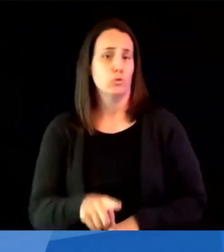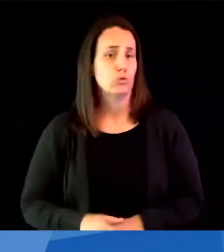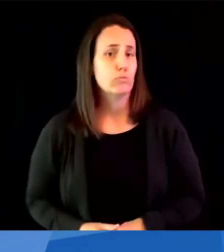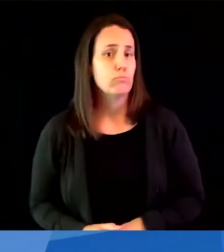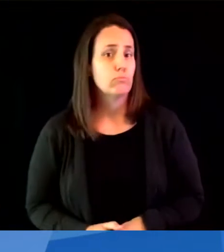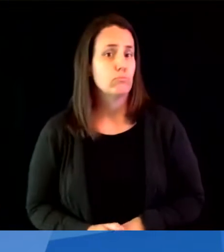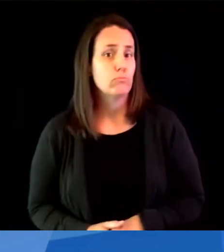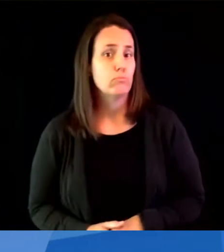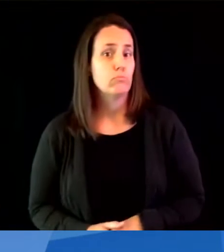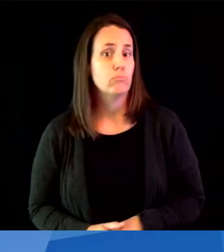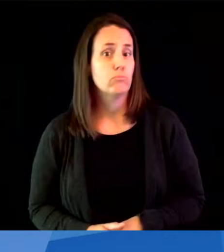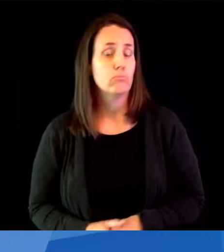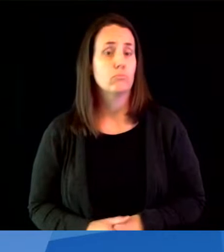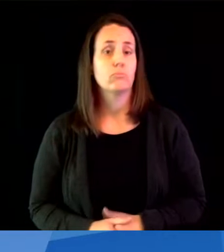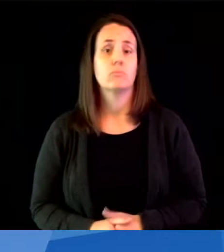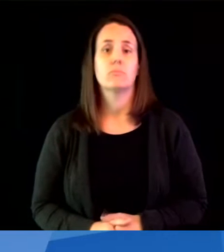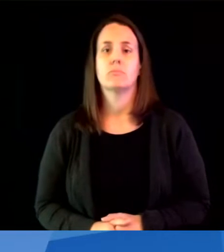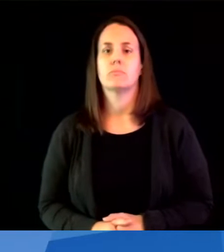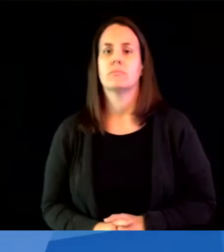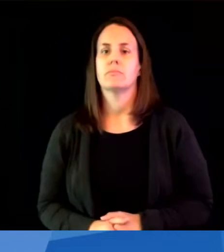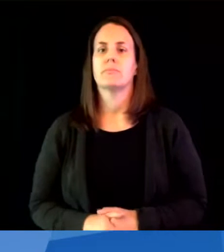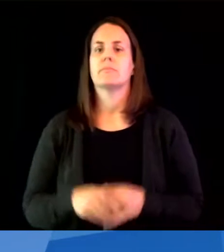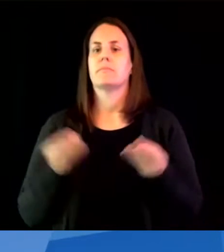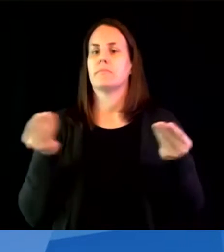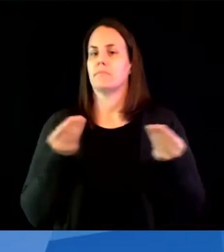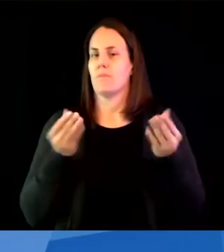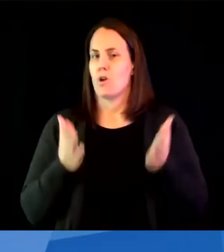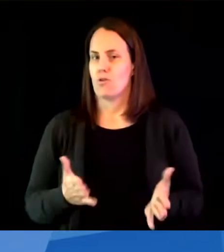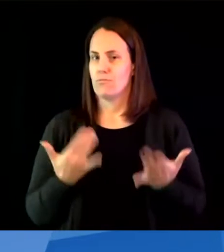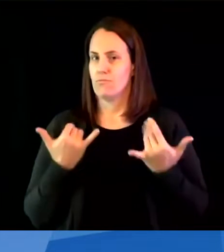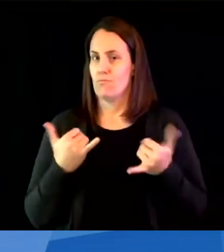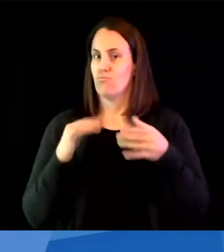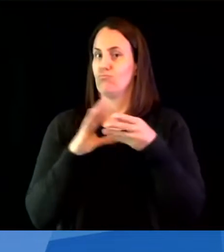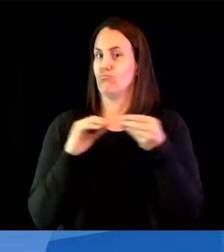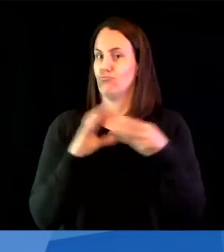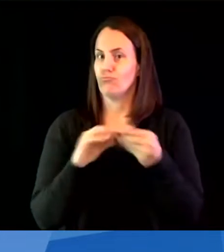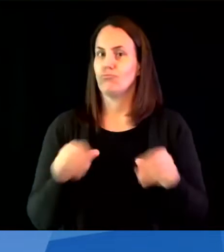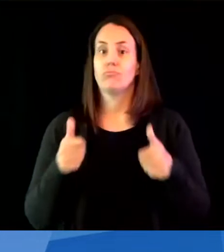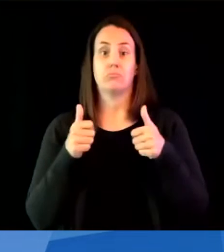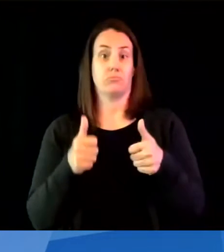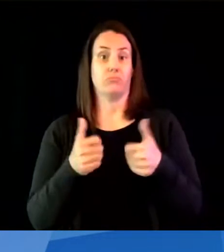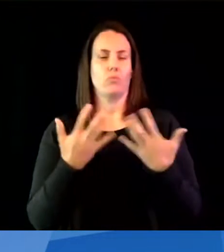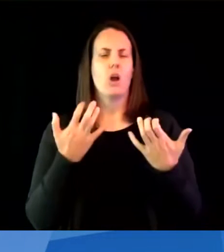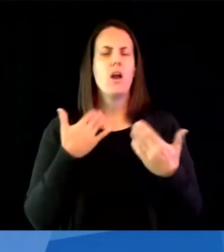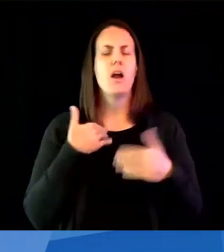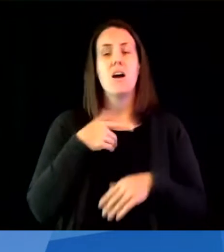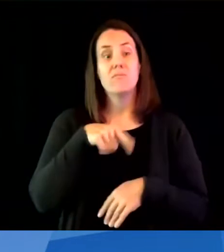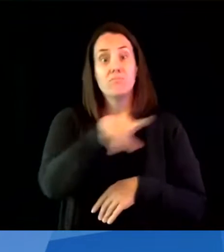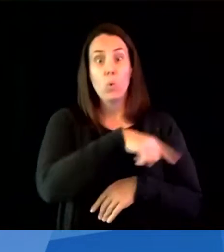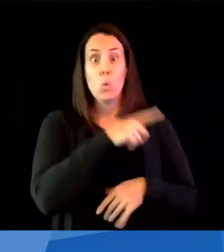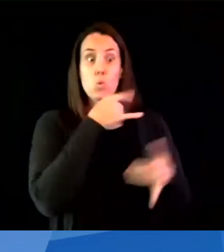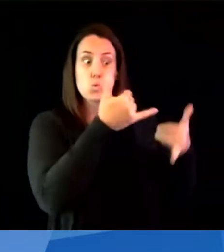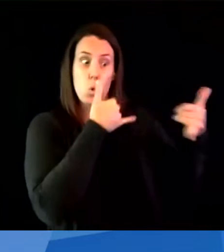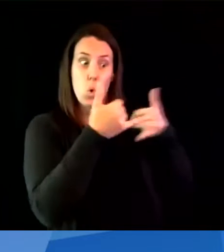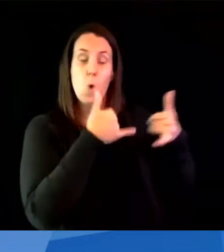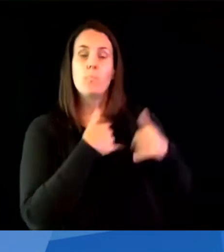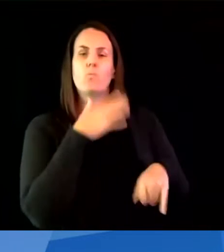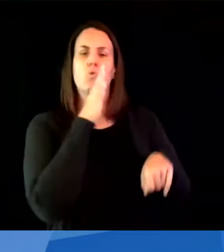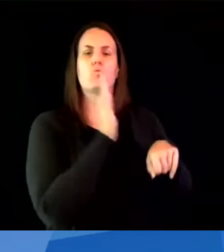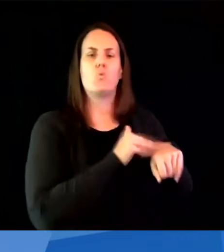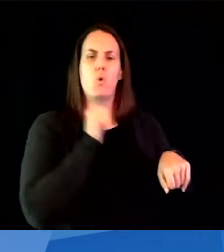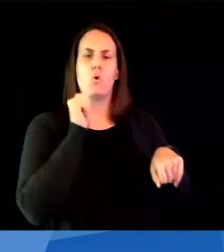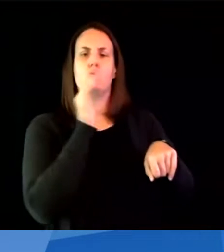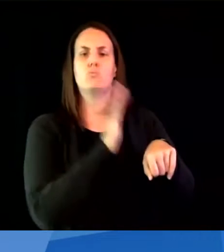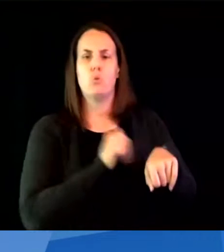Thank you. We will, everyone, I want to remind you before we start to maintain audio quality, keep your phones on